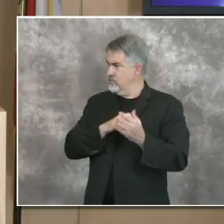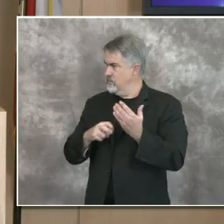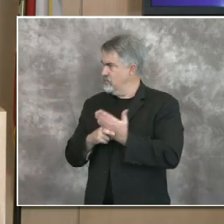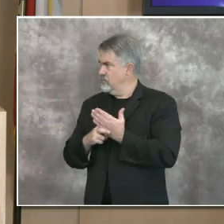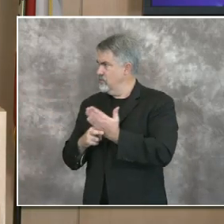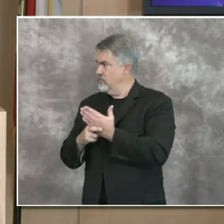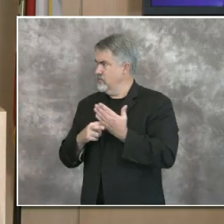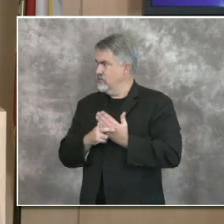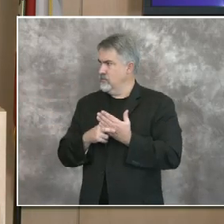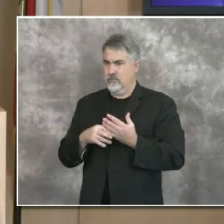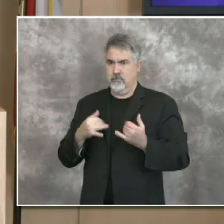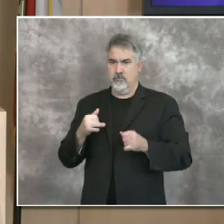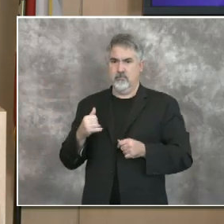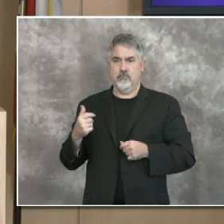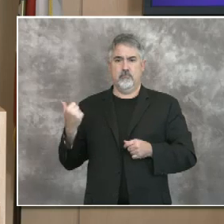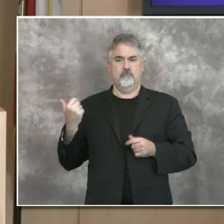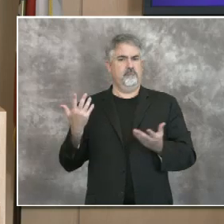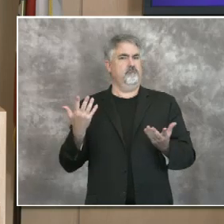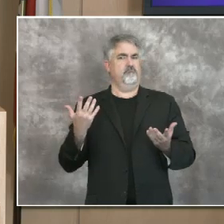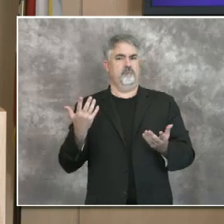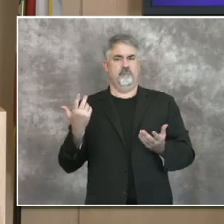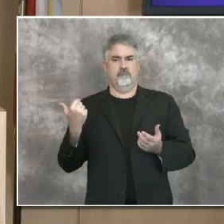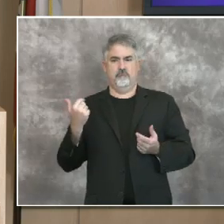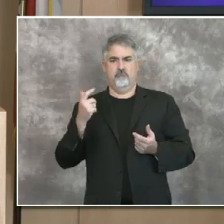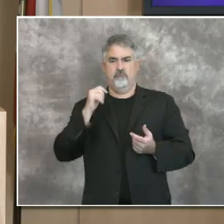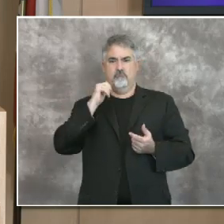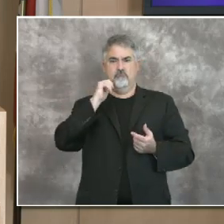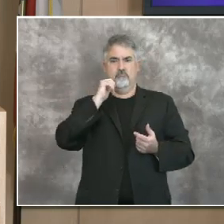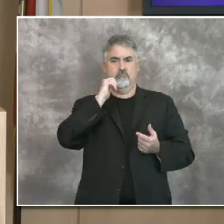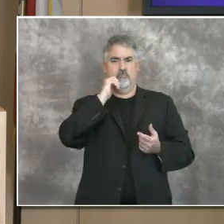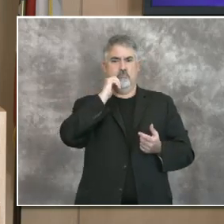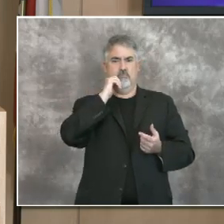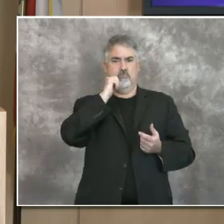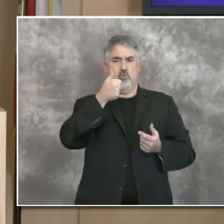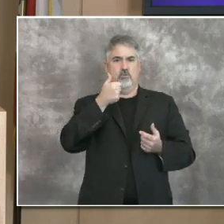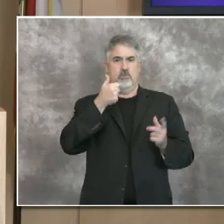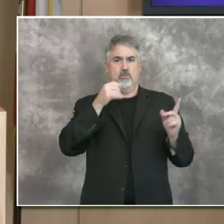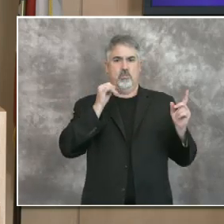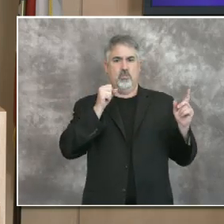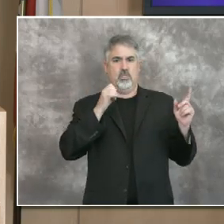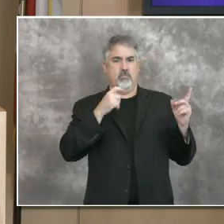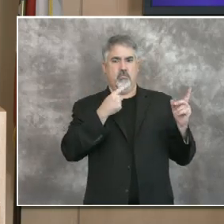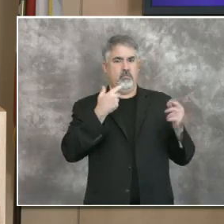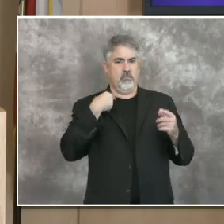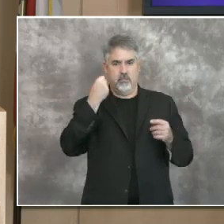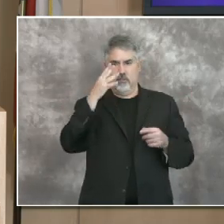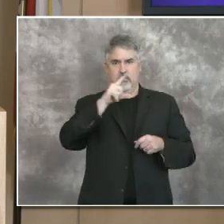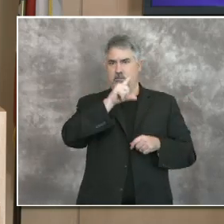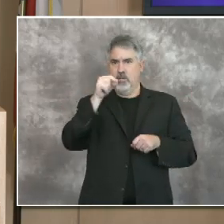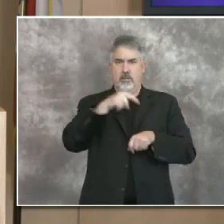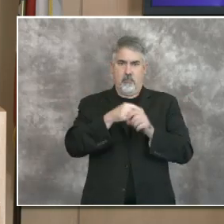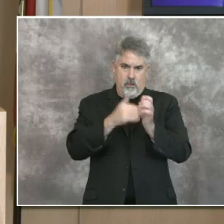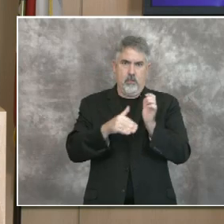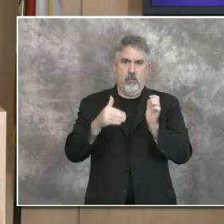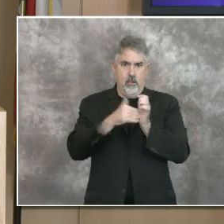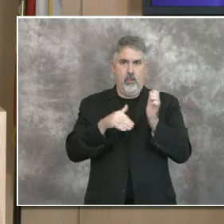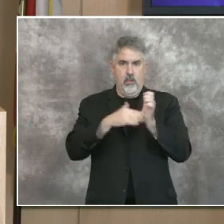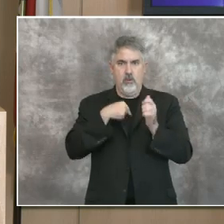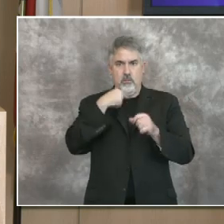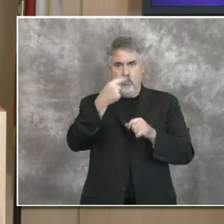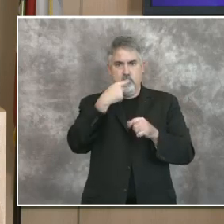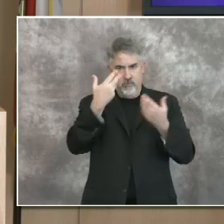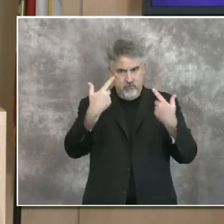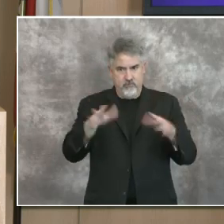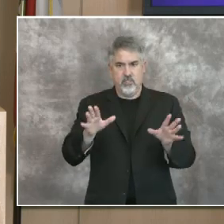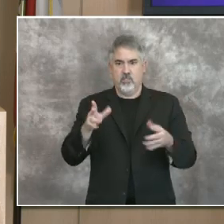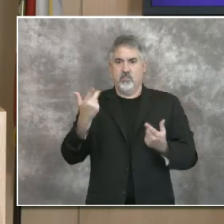update? Well, no, you don't need it in tomorrow's update, Jesse. We've said this probably a dozen, 20 times over the time that the enforcement mechanisms are always